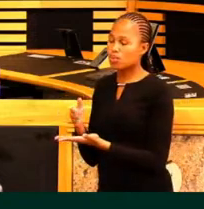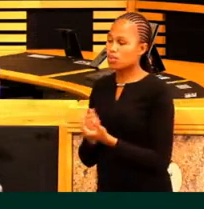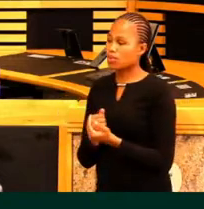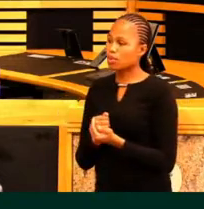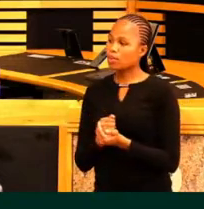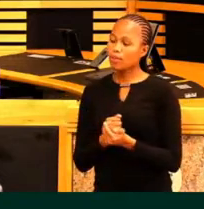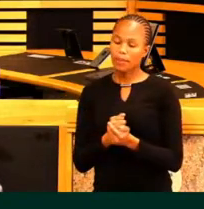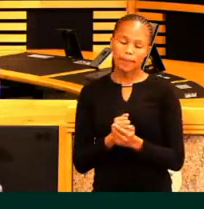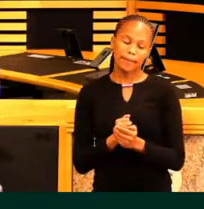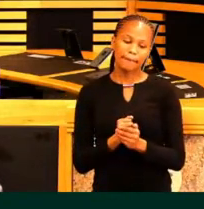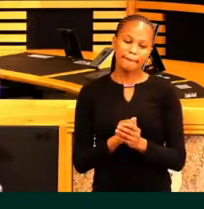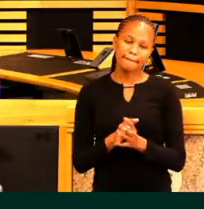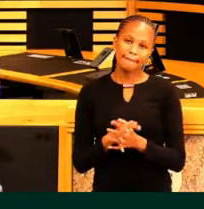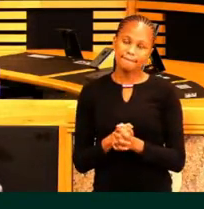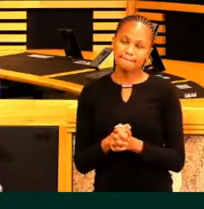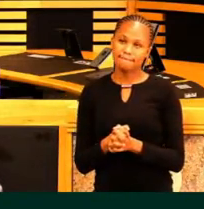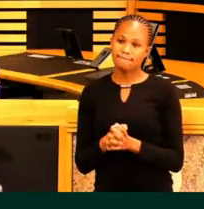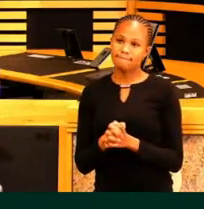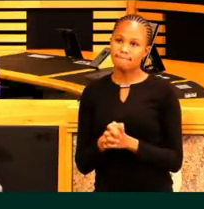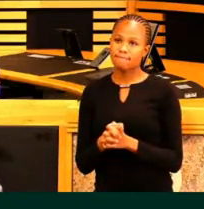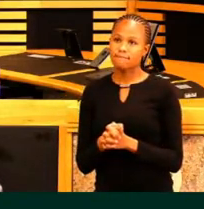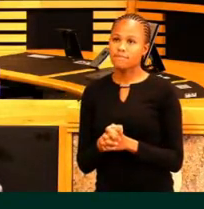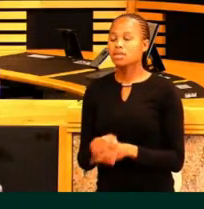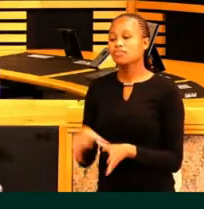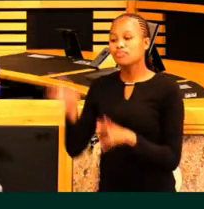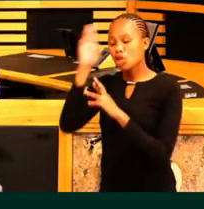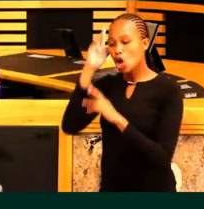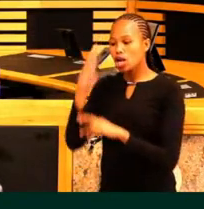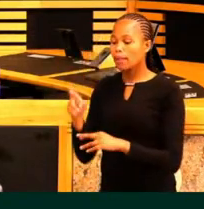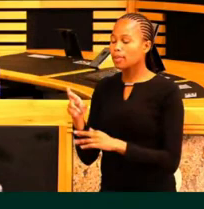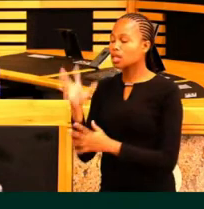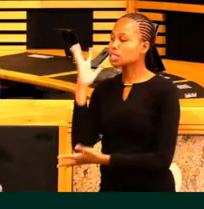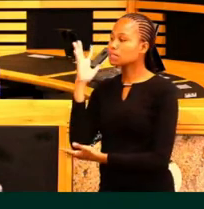uh honorable speaker